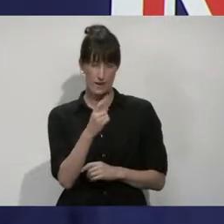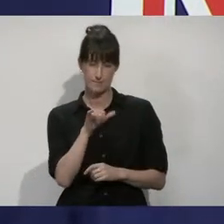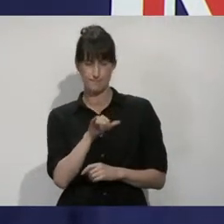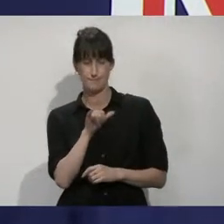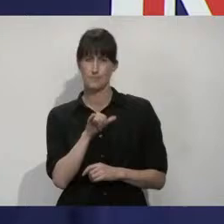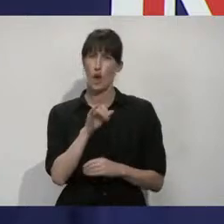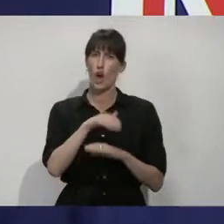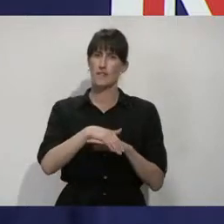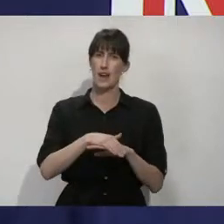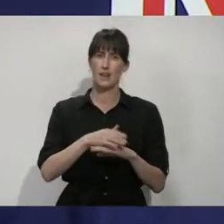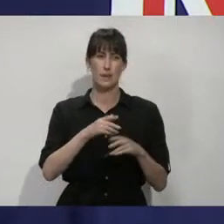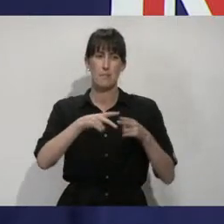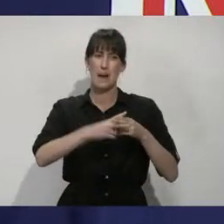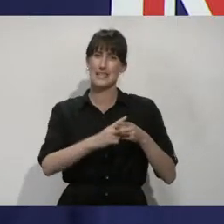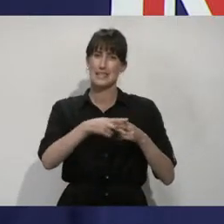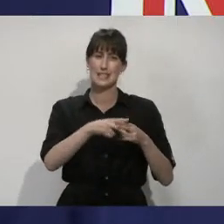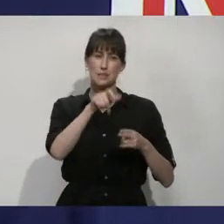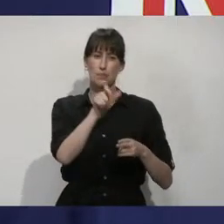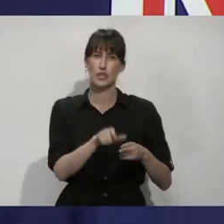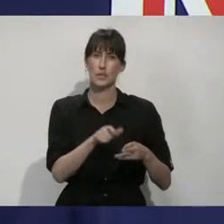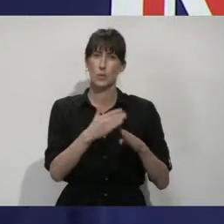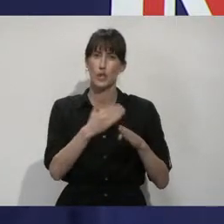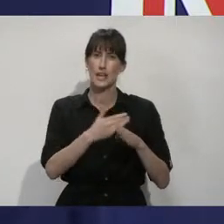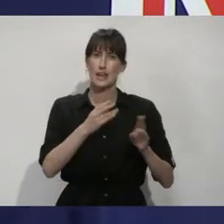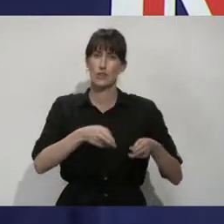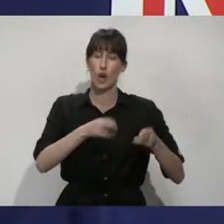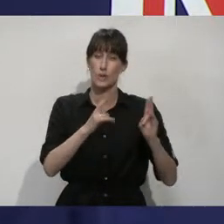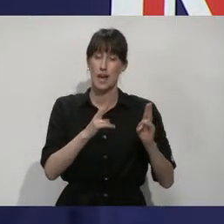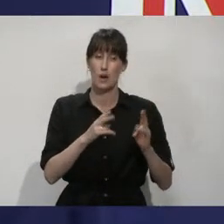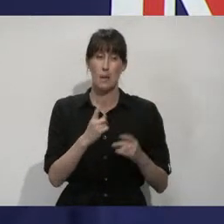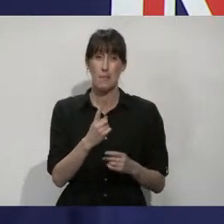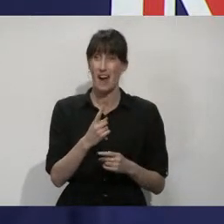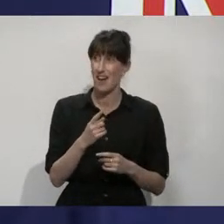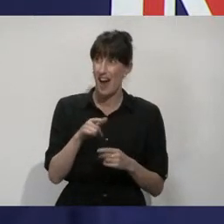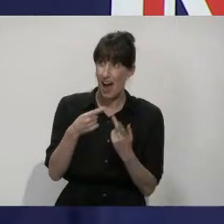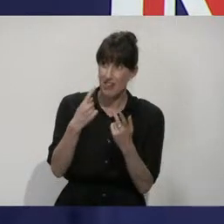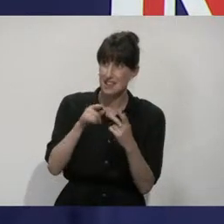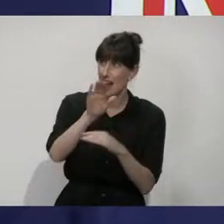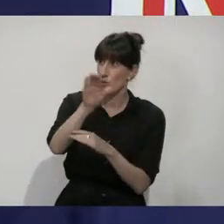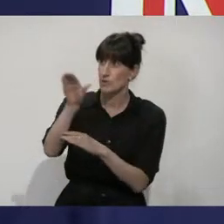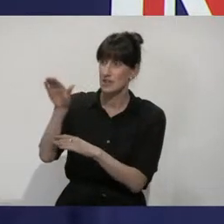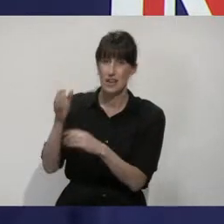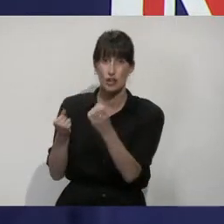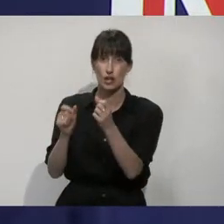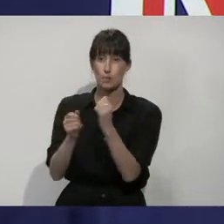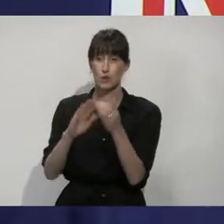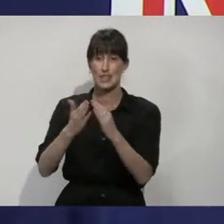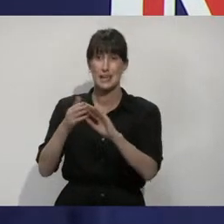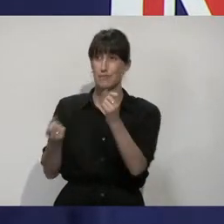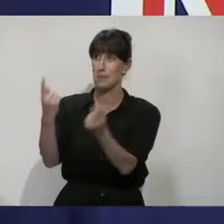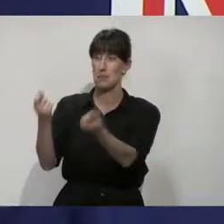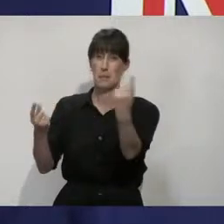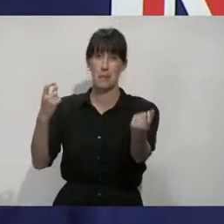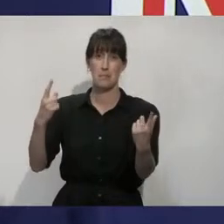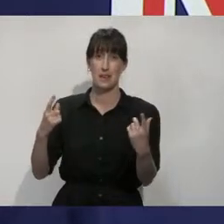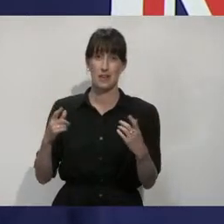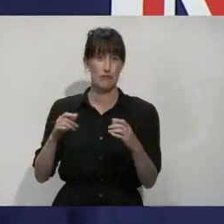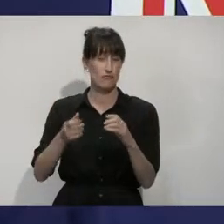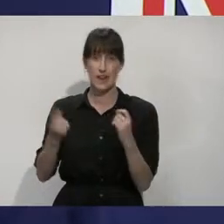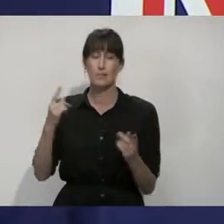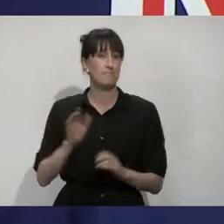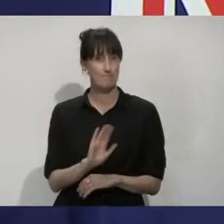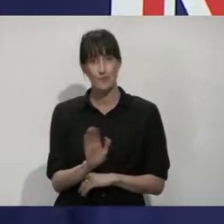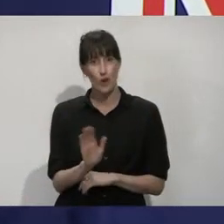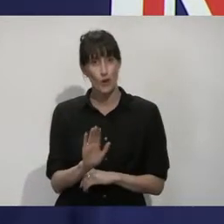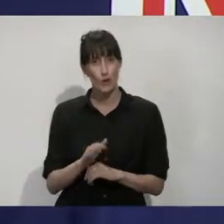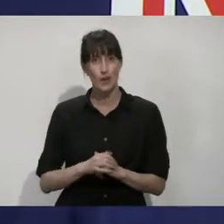that does not seem to have resulted in any further transmission. I know there's been a lot of comment in recent days on testing at the borders.